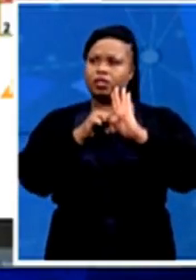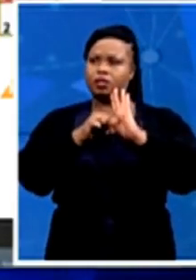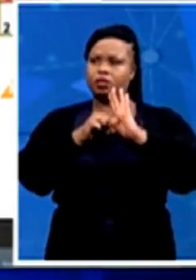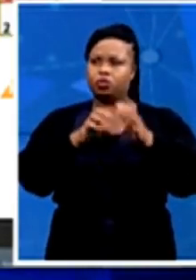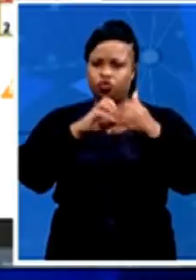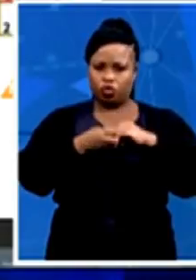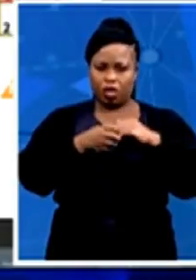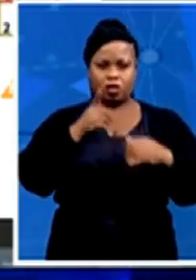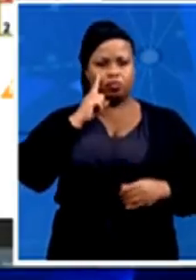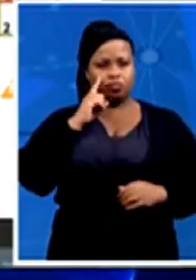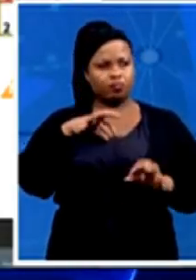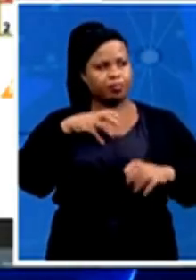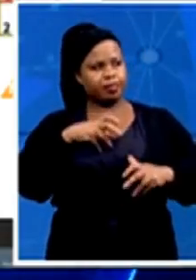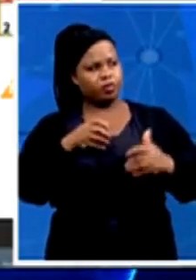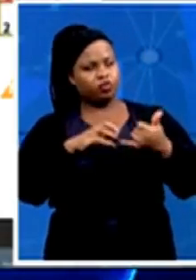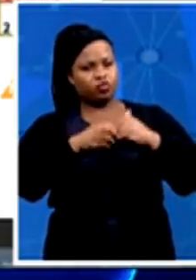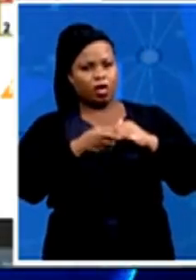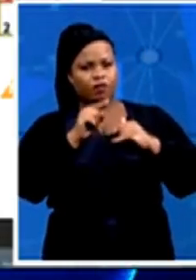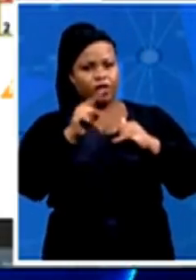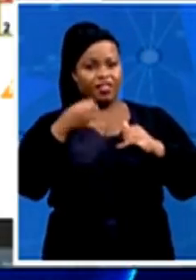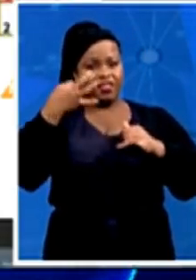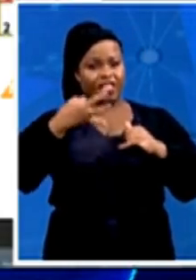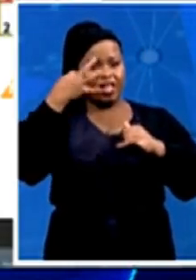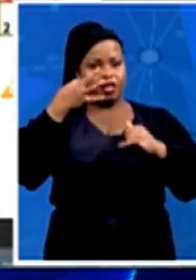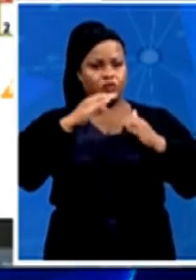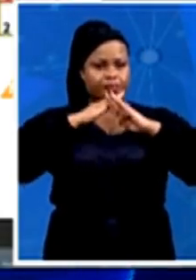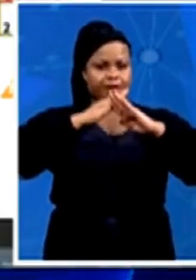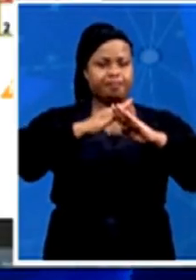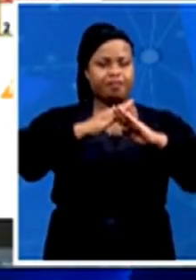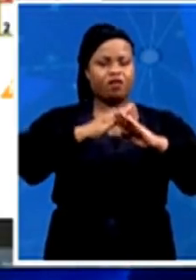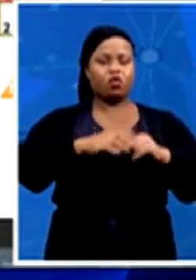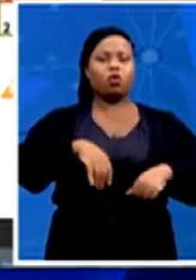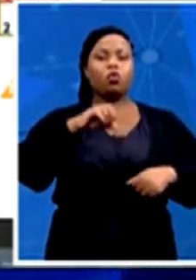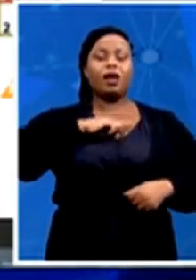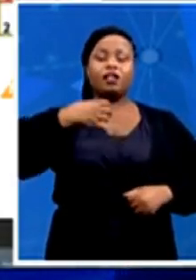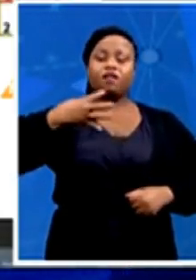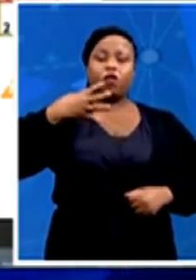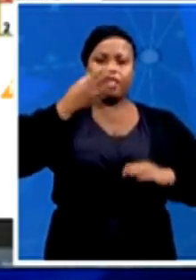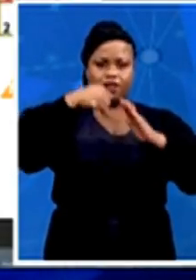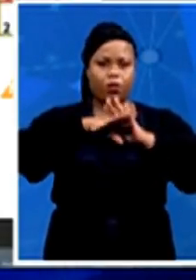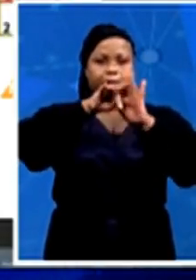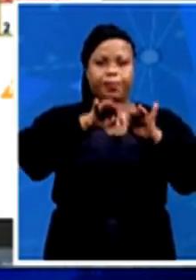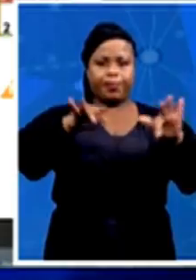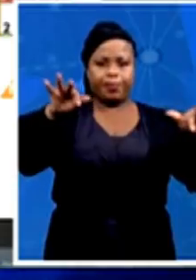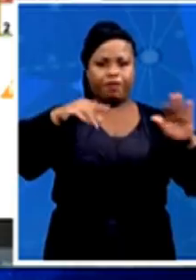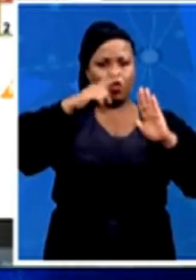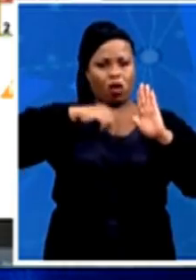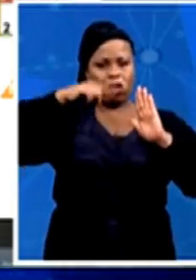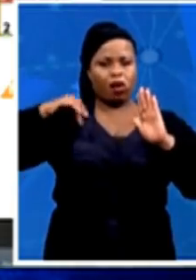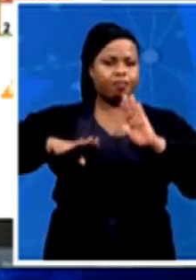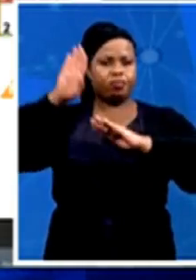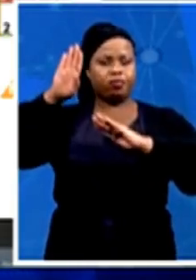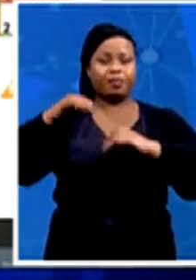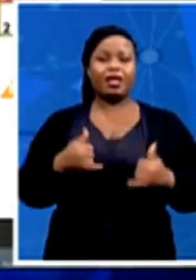now. And that is to mitigate the next possible wave, which is a fourth wave. More people are vaccinated, the less infections there will be, the less